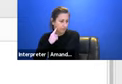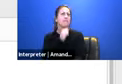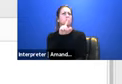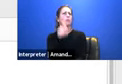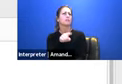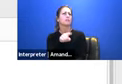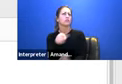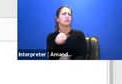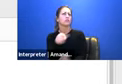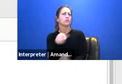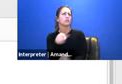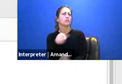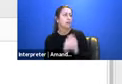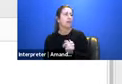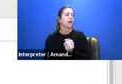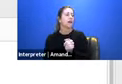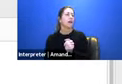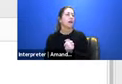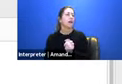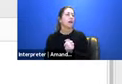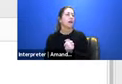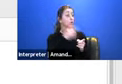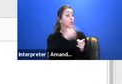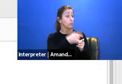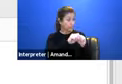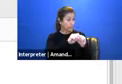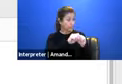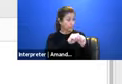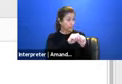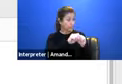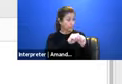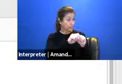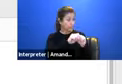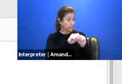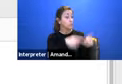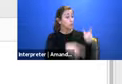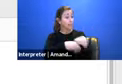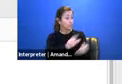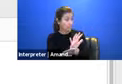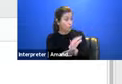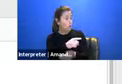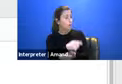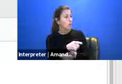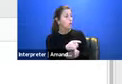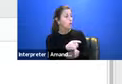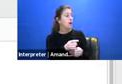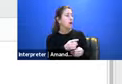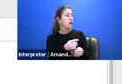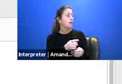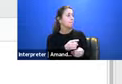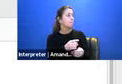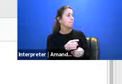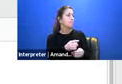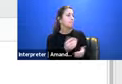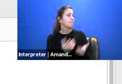comments. So I know that when you sent the survey out, you said you attached it to a video. How about when we're sending out the survey, we